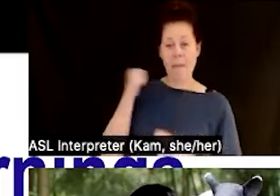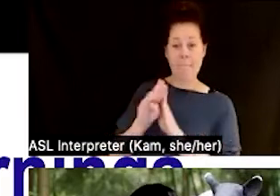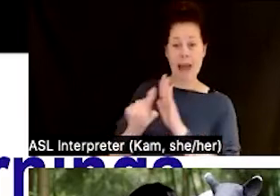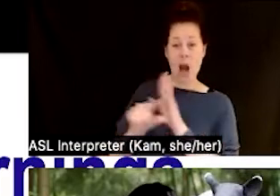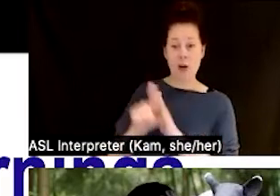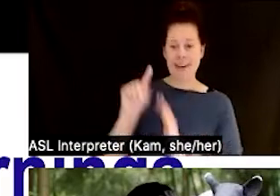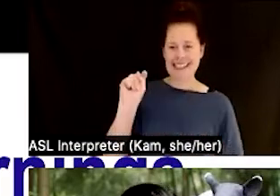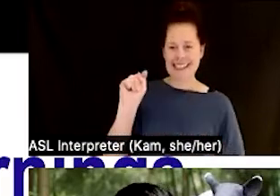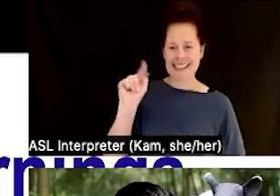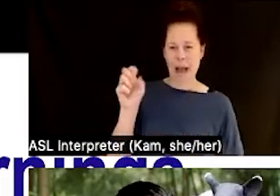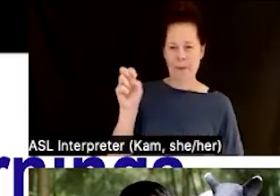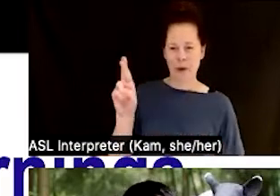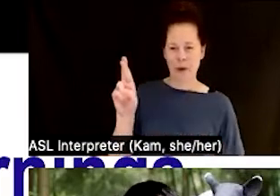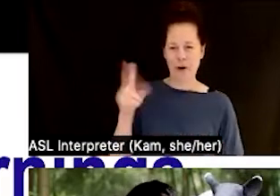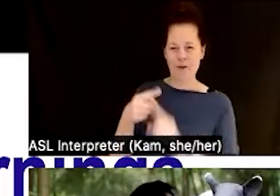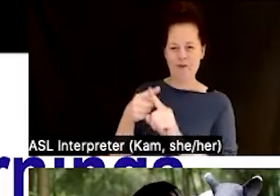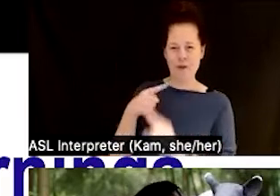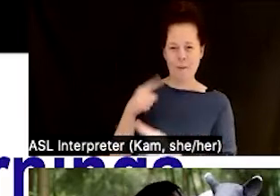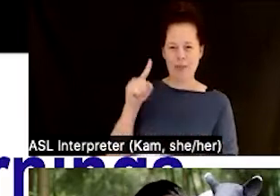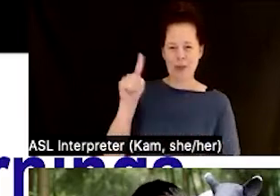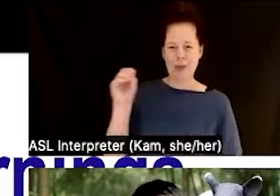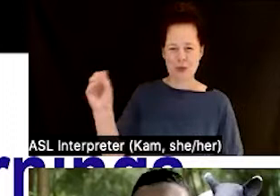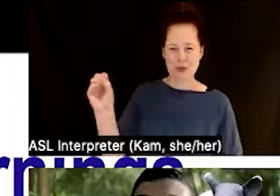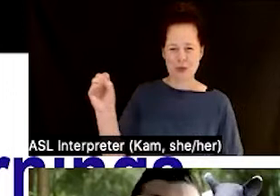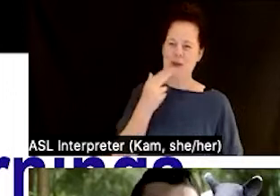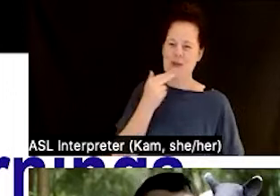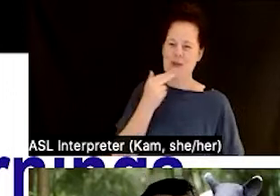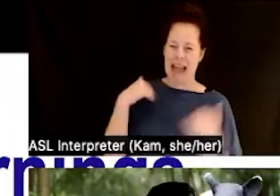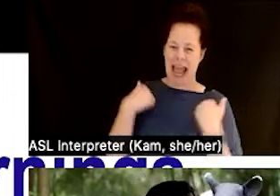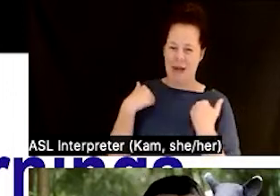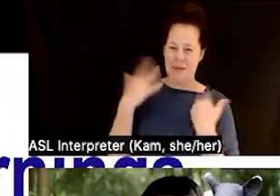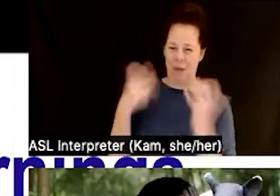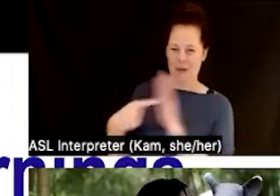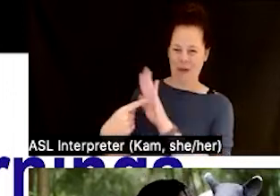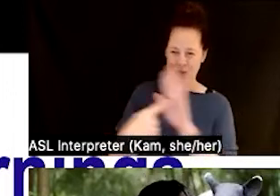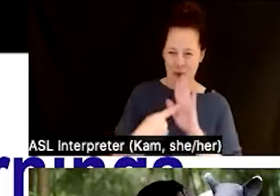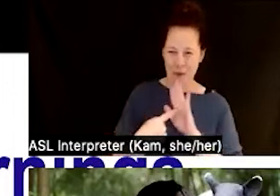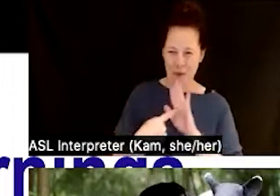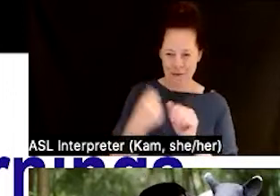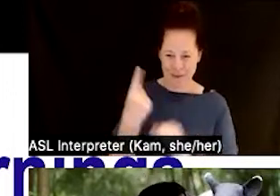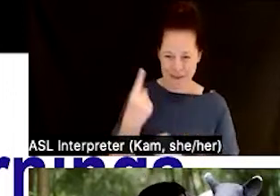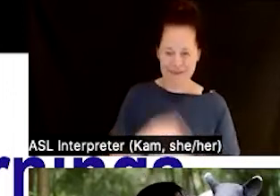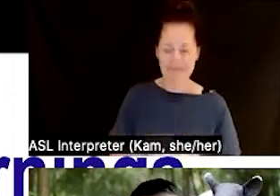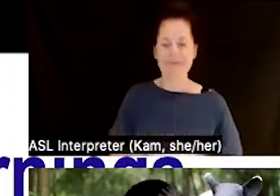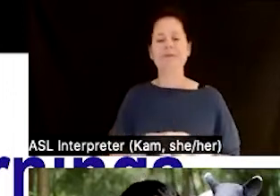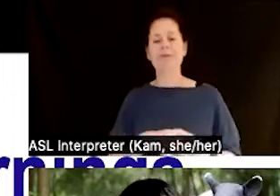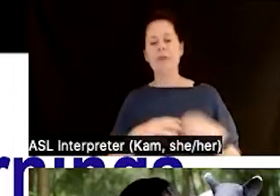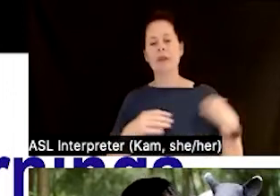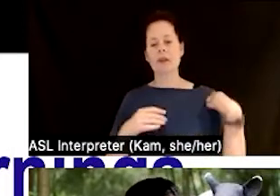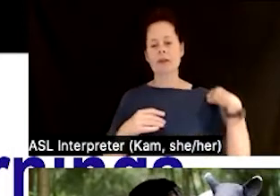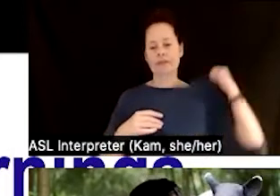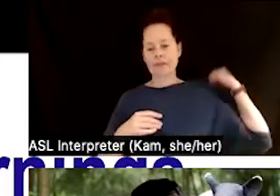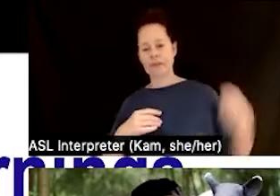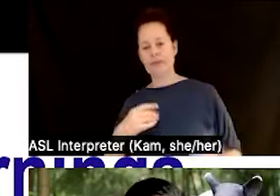animal that I'd like to share with everyone. So I just wanted to essentially share, I guess